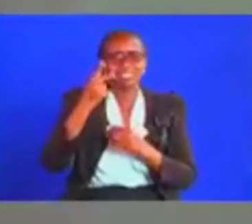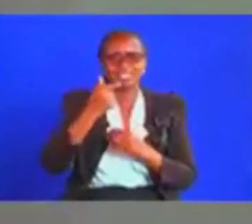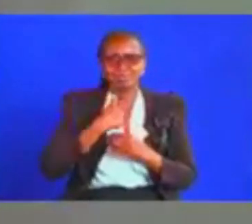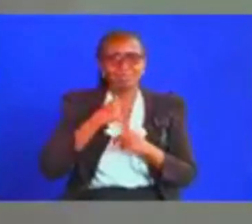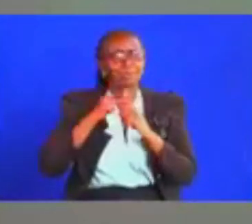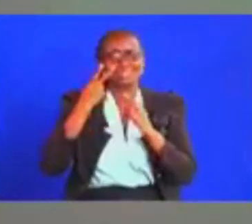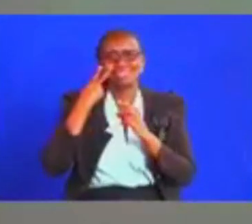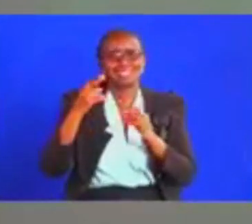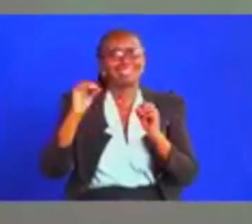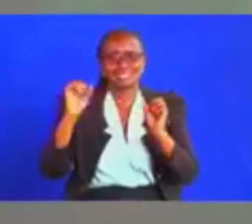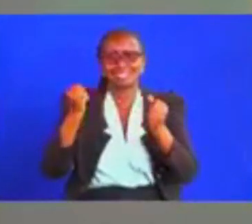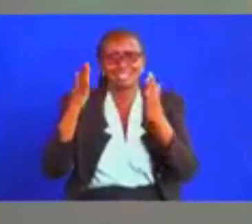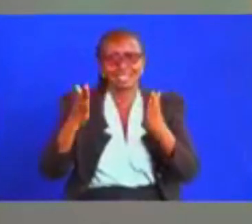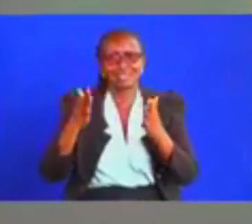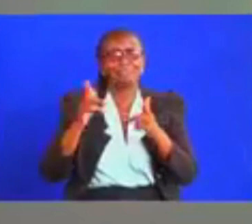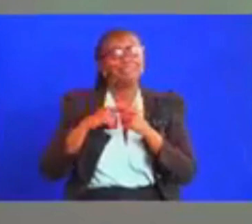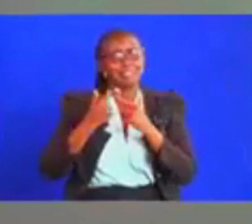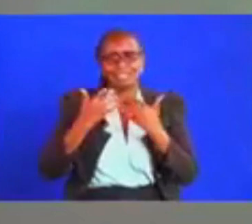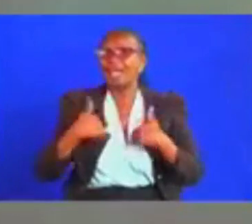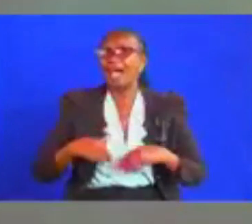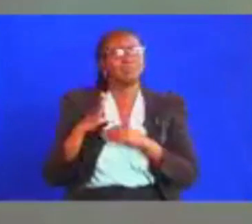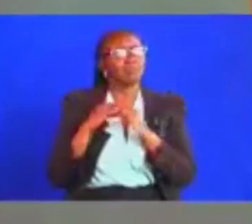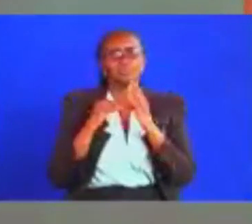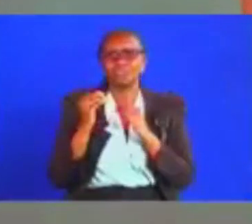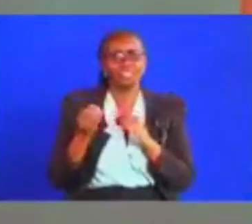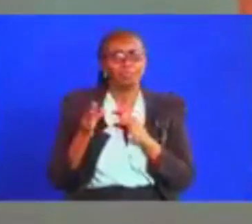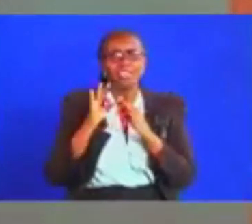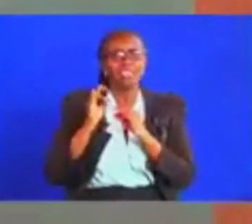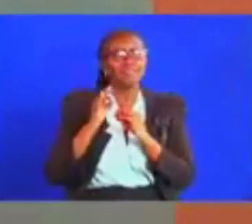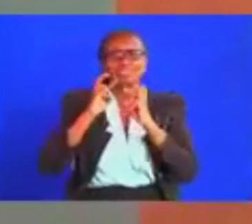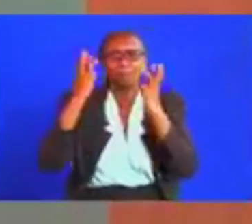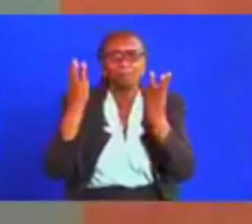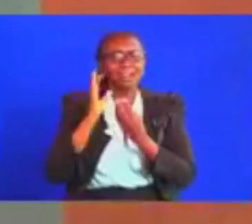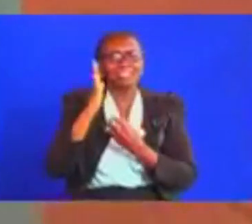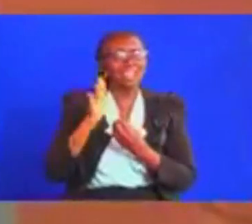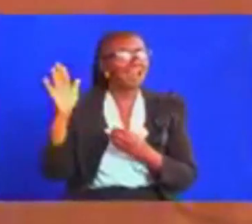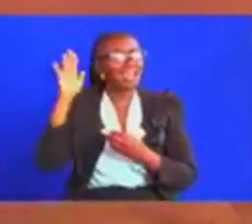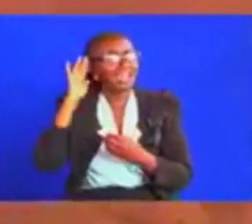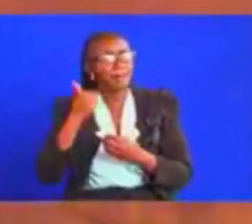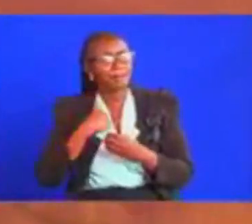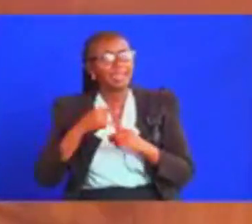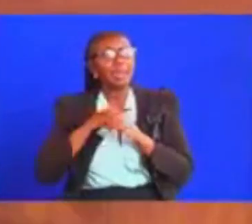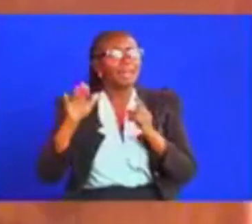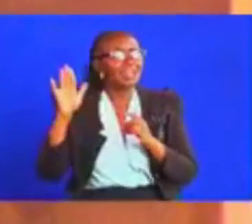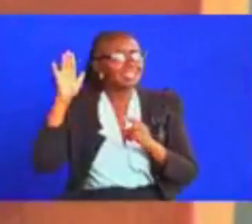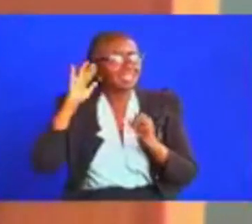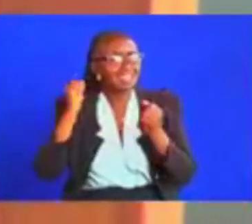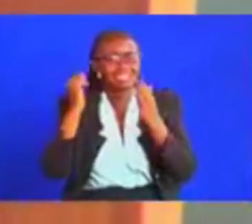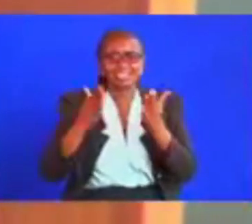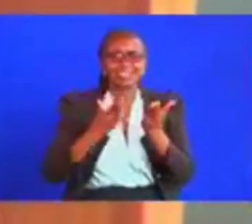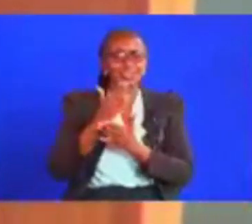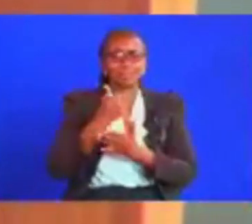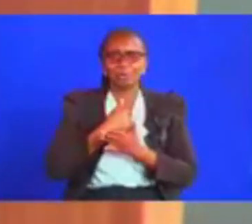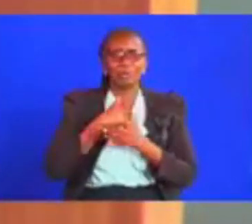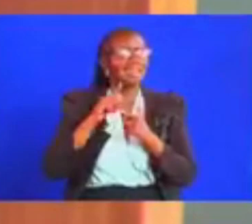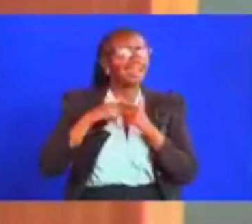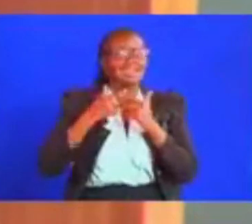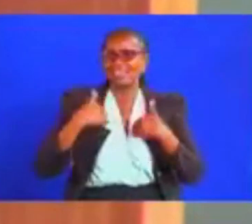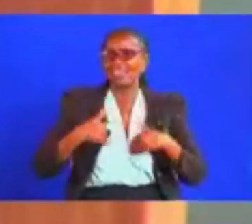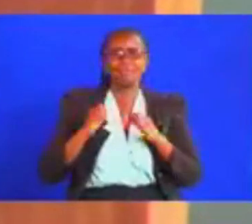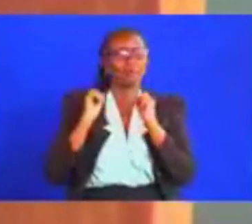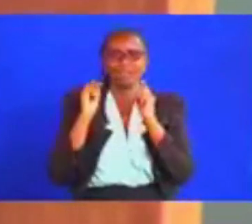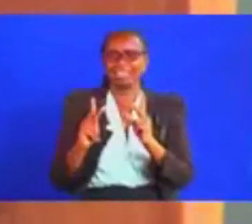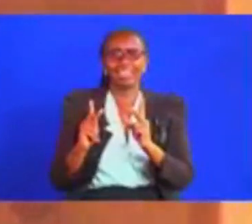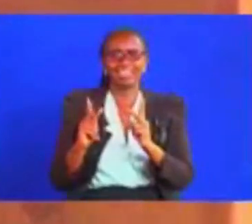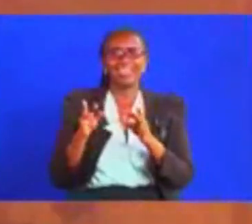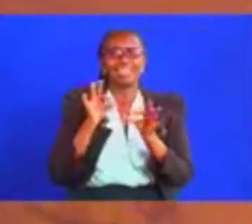Savior, I am satisfied. If the world never hears me and they can hear the Savior through me, I am satisfied. If I never